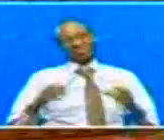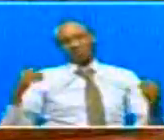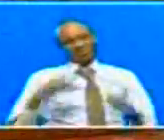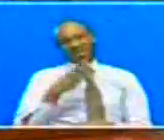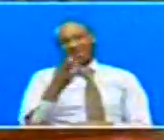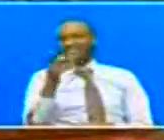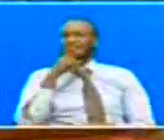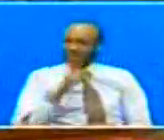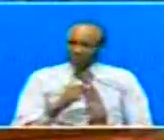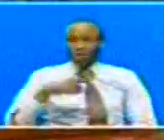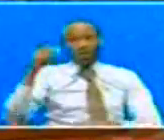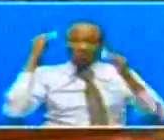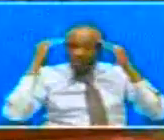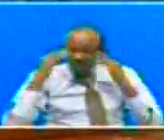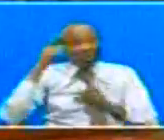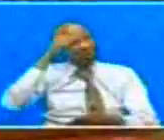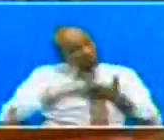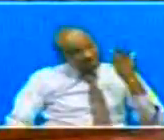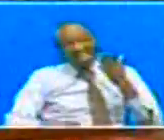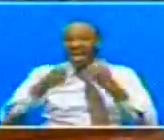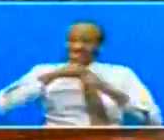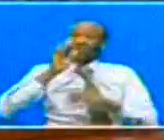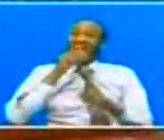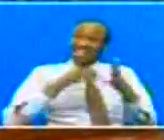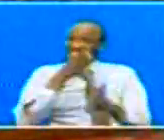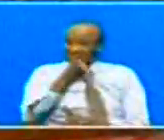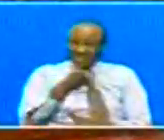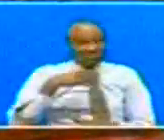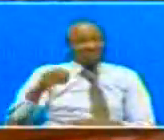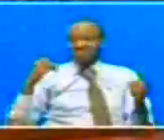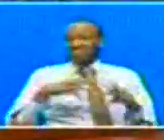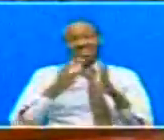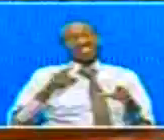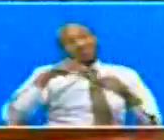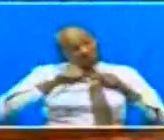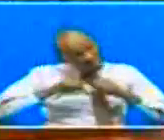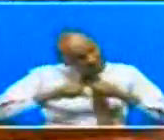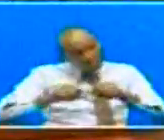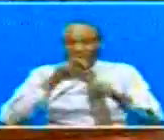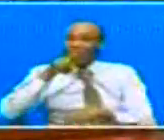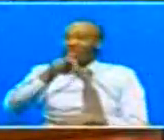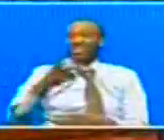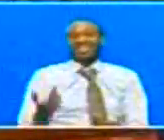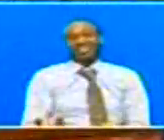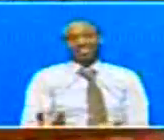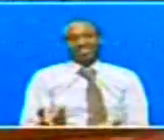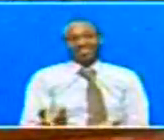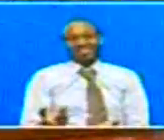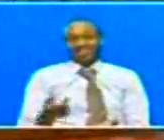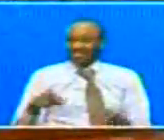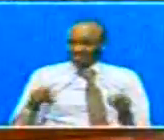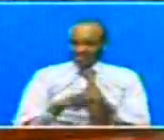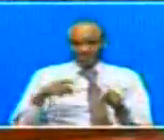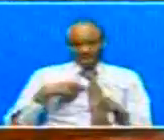can sue him, you can take him to court, you can do whatever you want. Tonny Gachoka keeps on walking, like Johnny